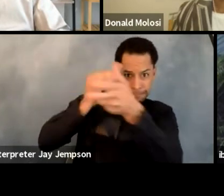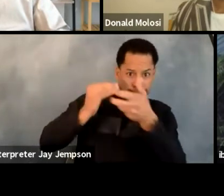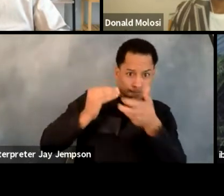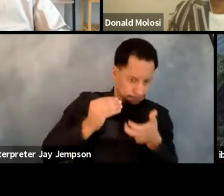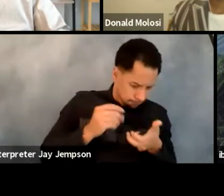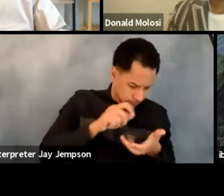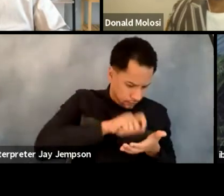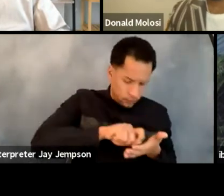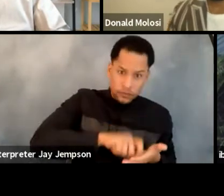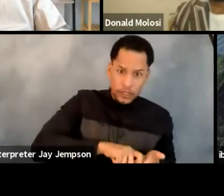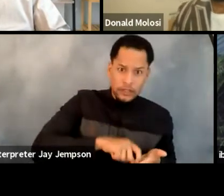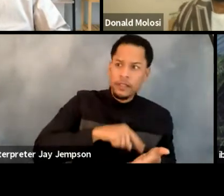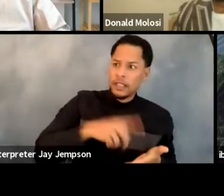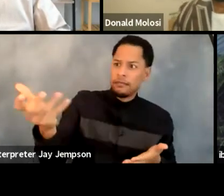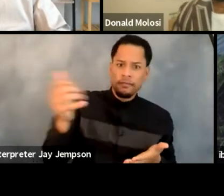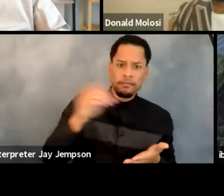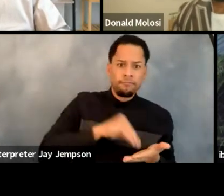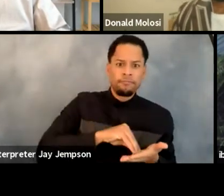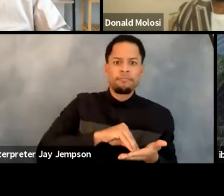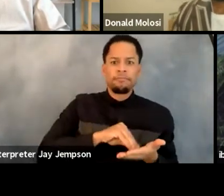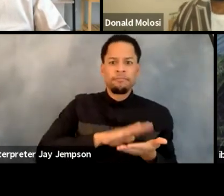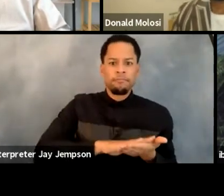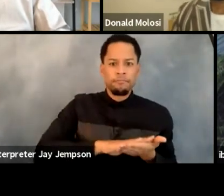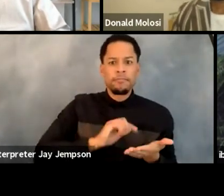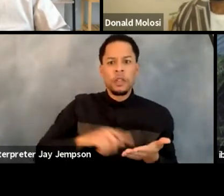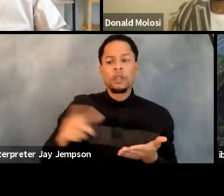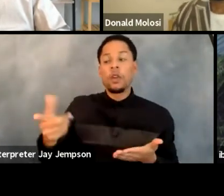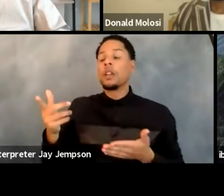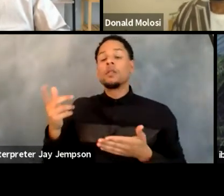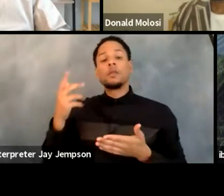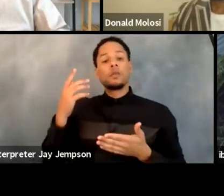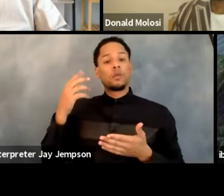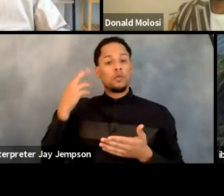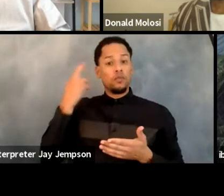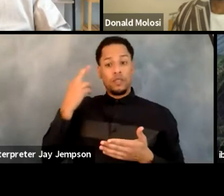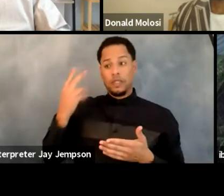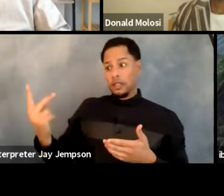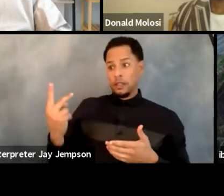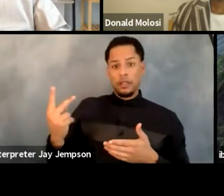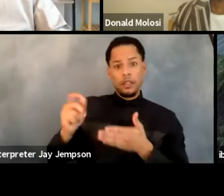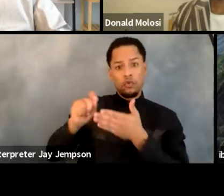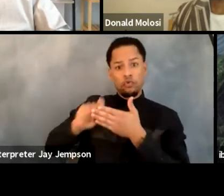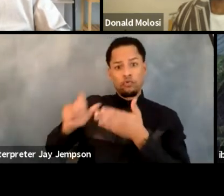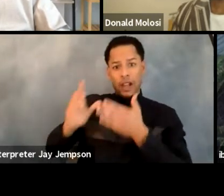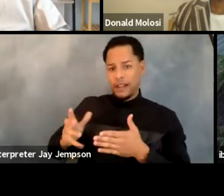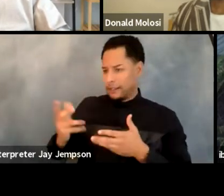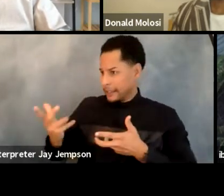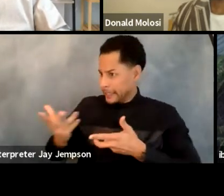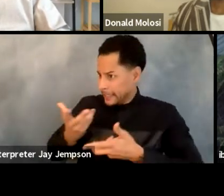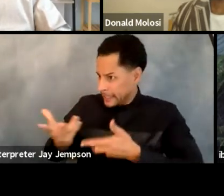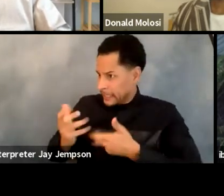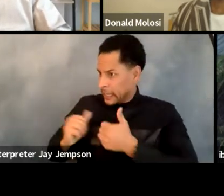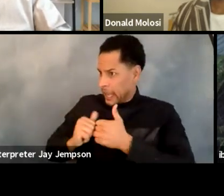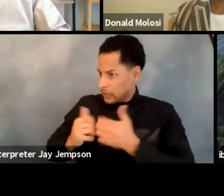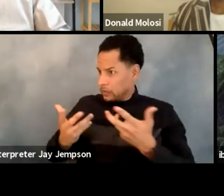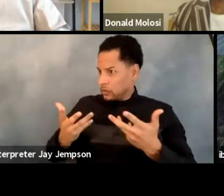and the writer sort of engaged with each other on how do we handle this history. And I